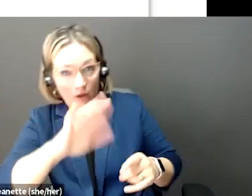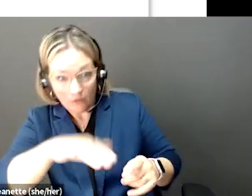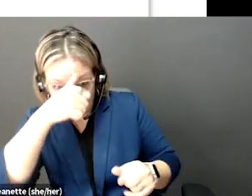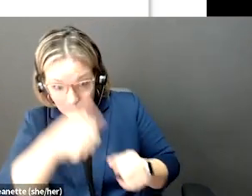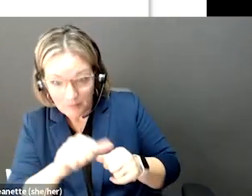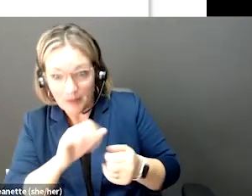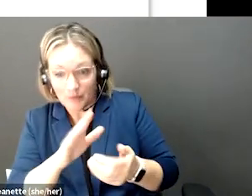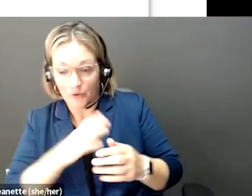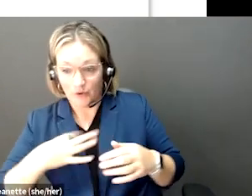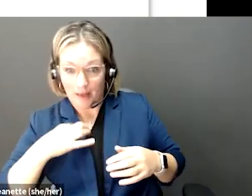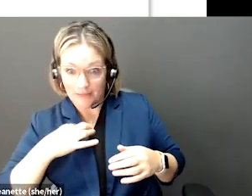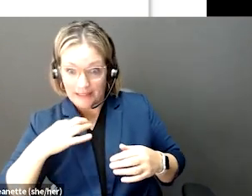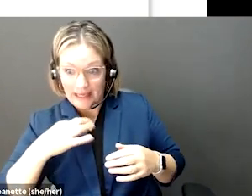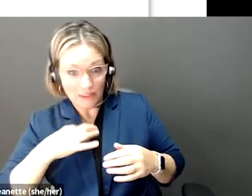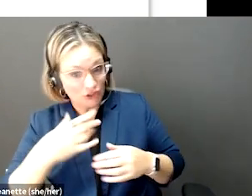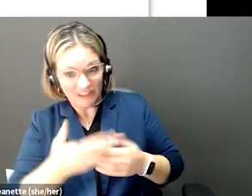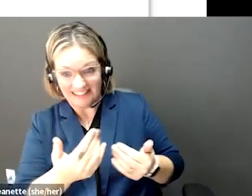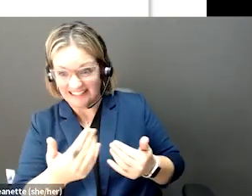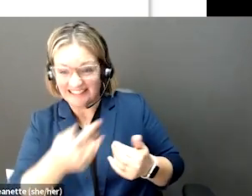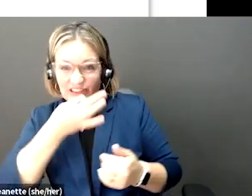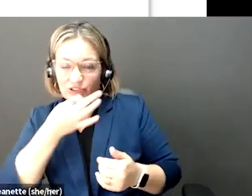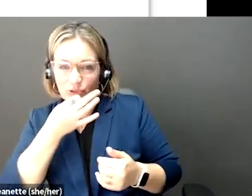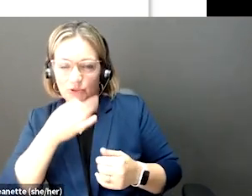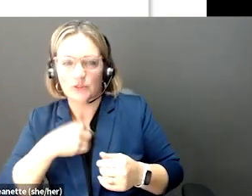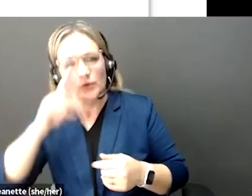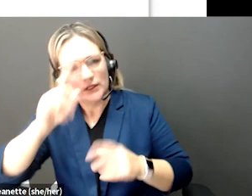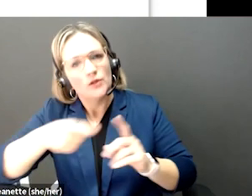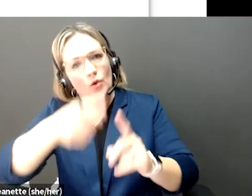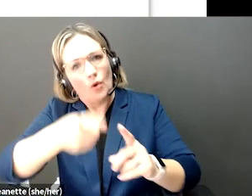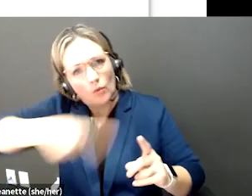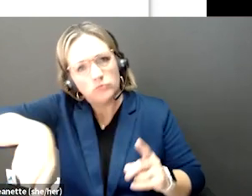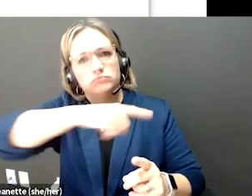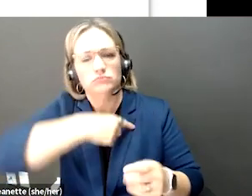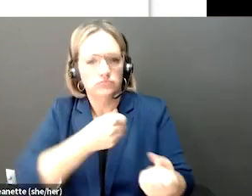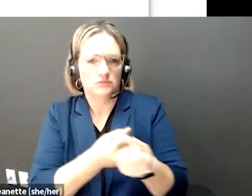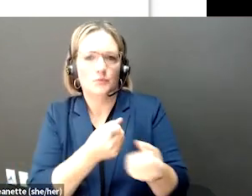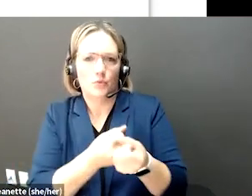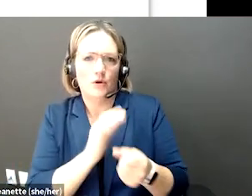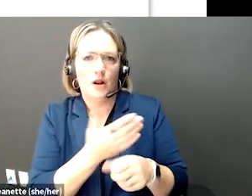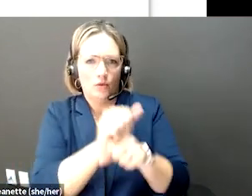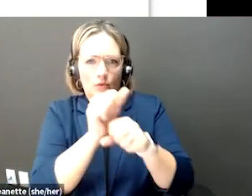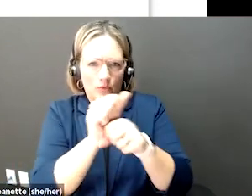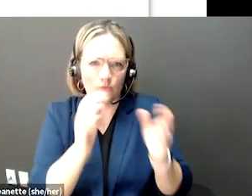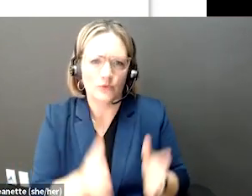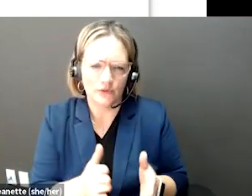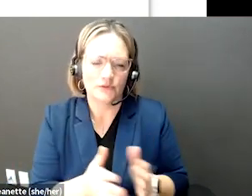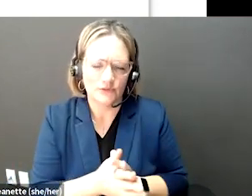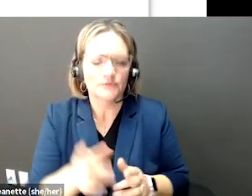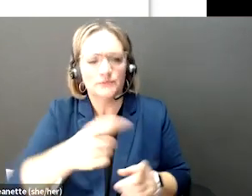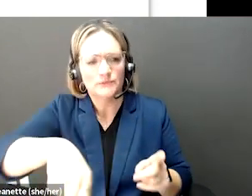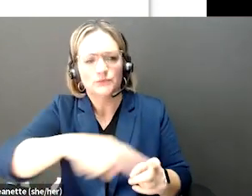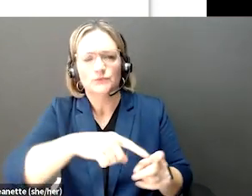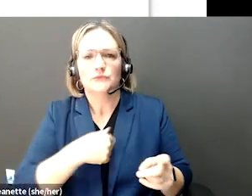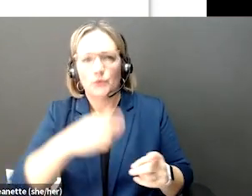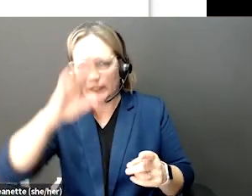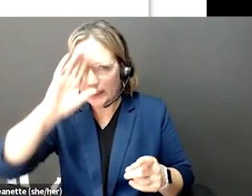that the projects help postal workers feel less stressed and more supported. We also know the lack of understanding by